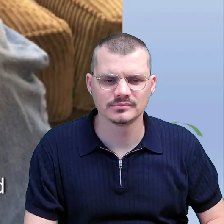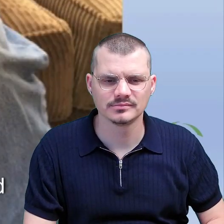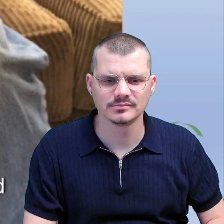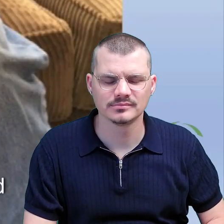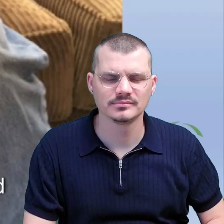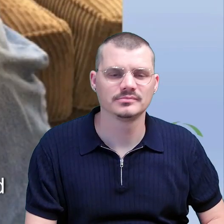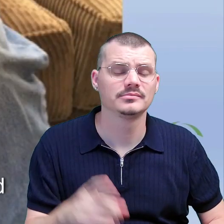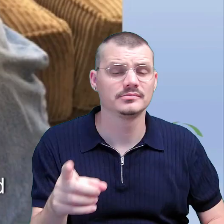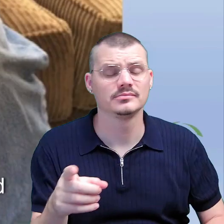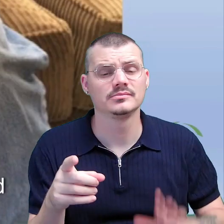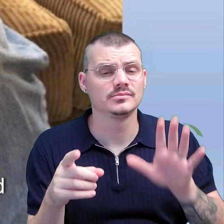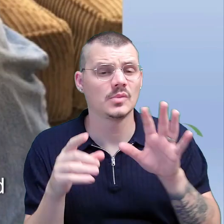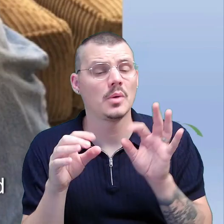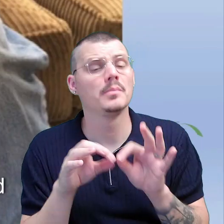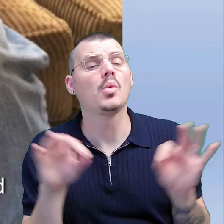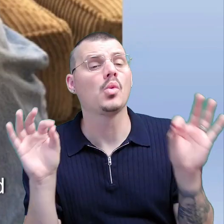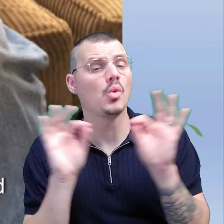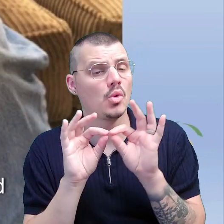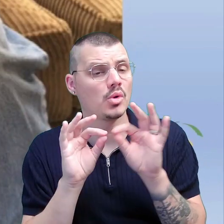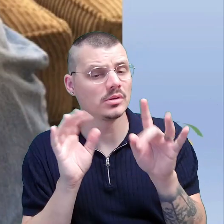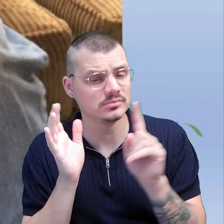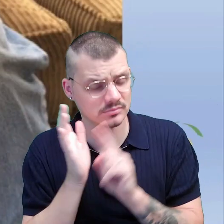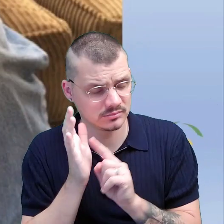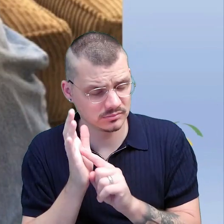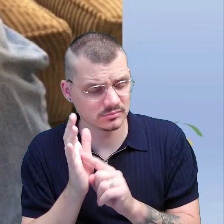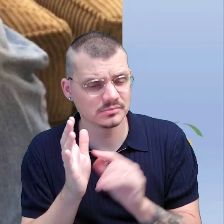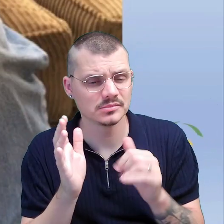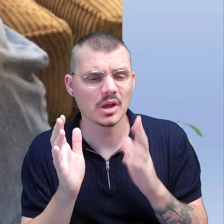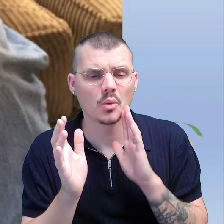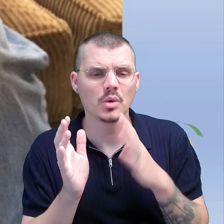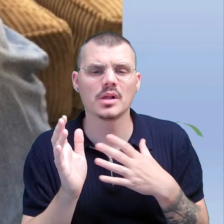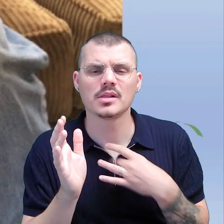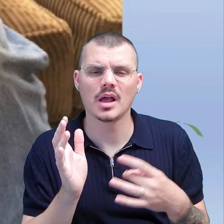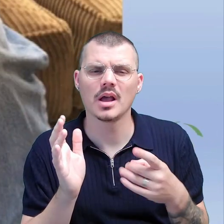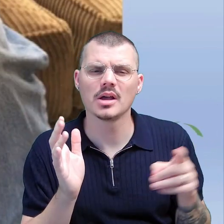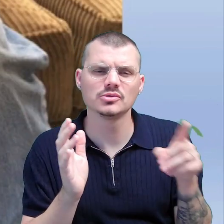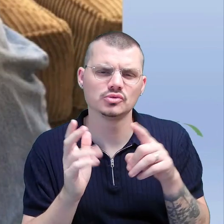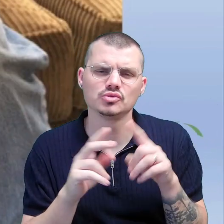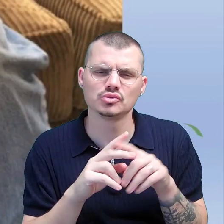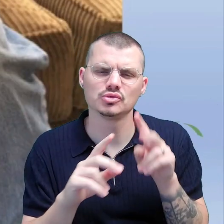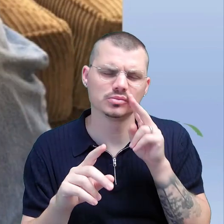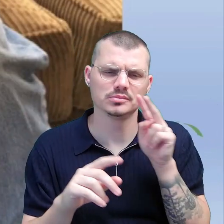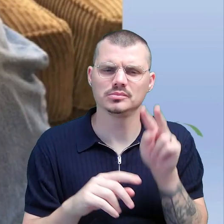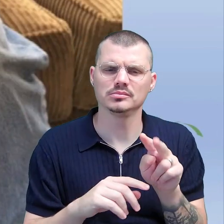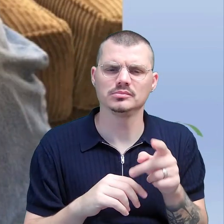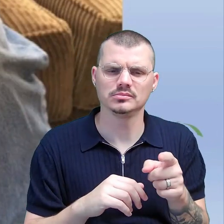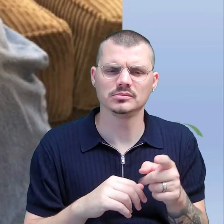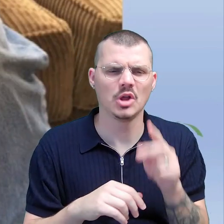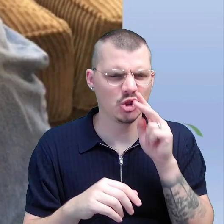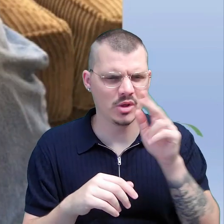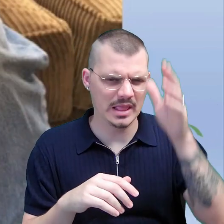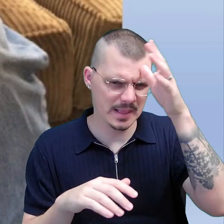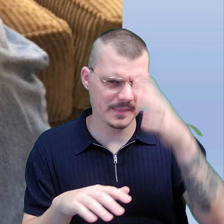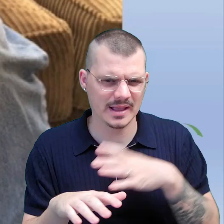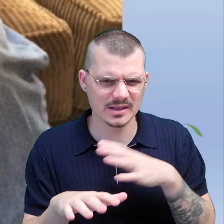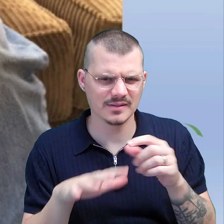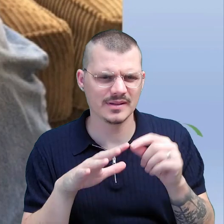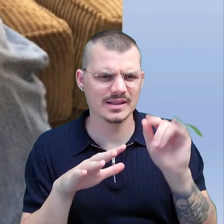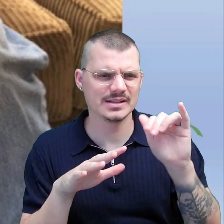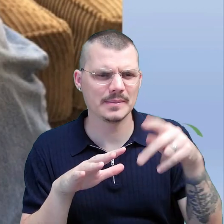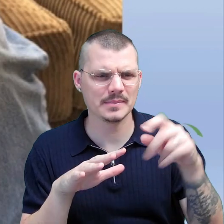This is a very important finding that I like for people to kind of glance at. Look at this